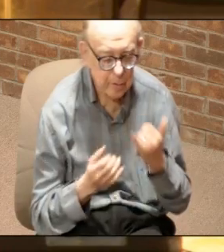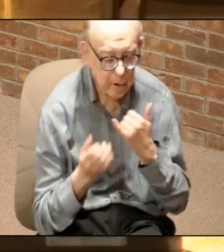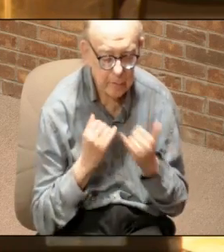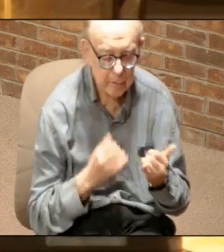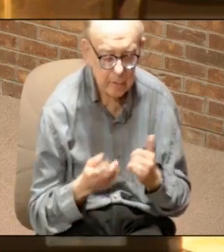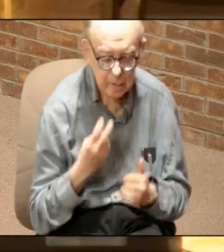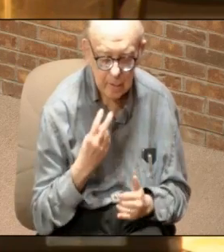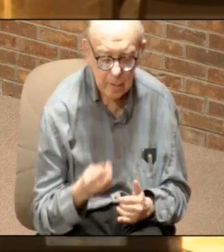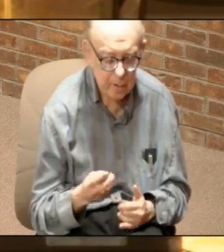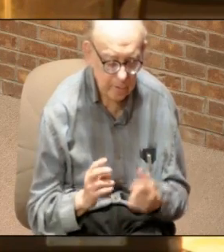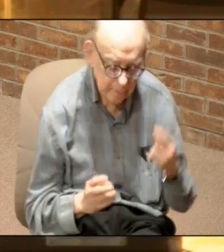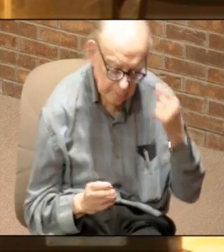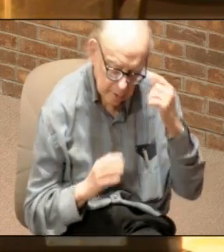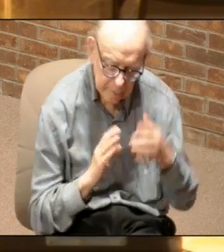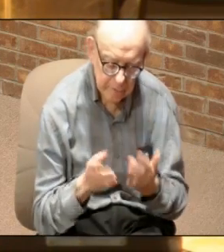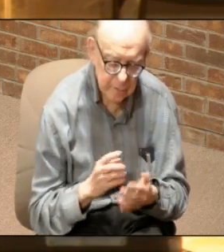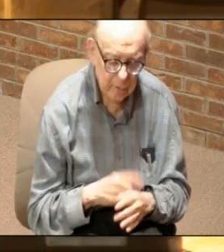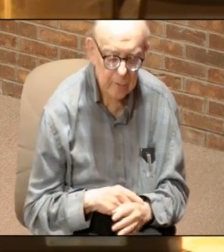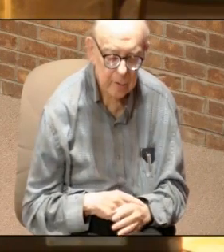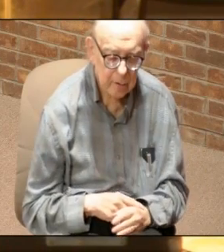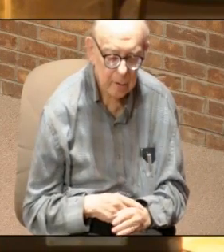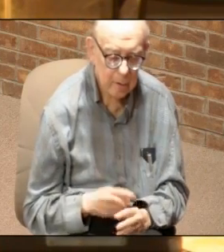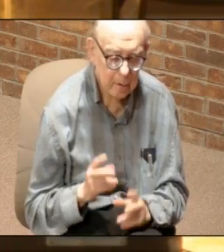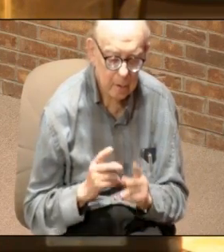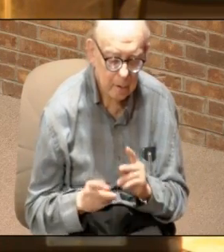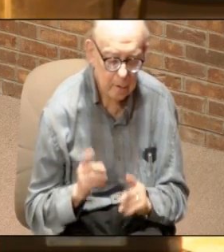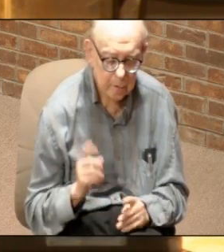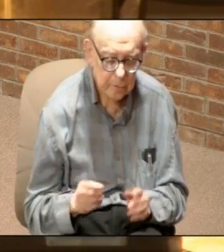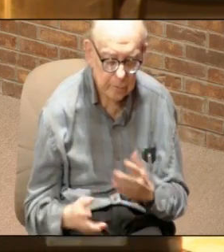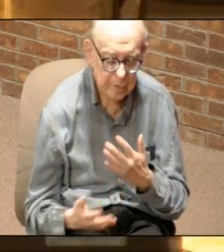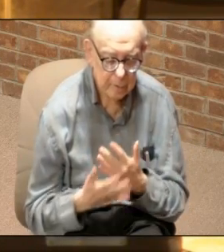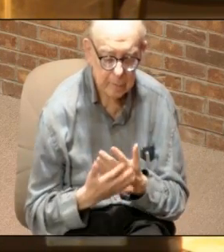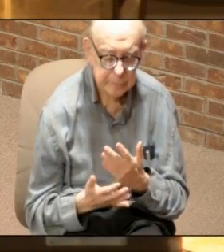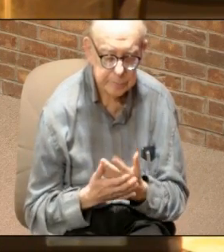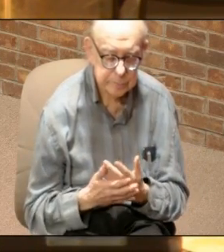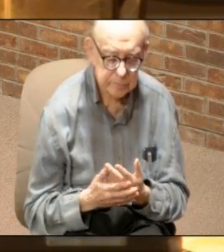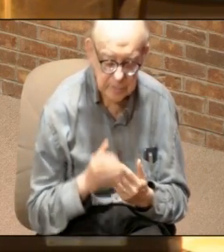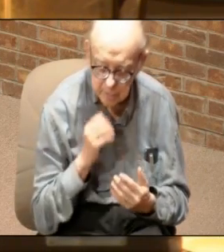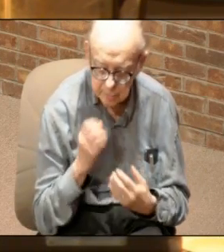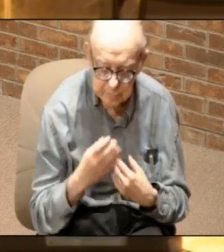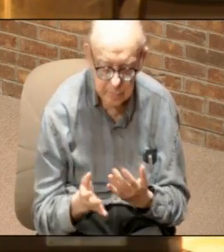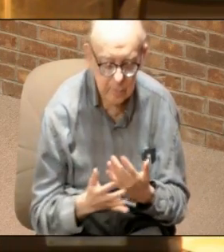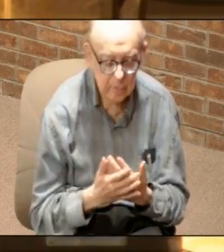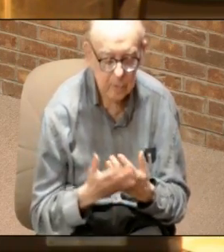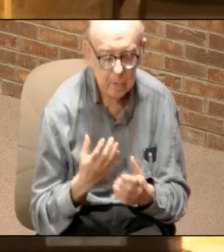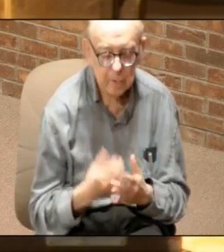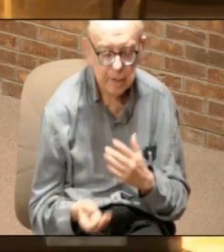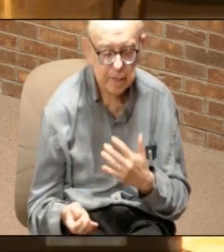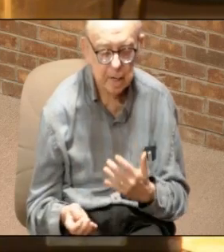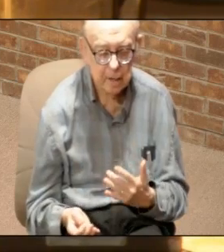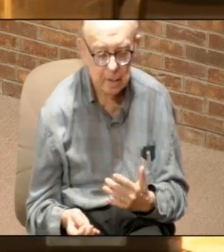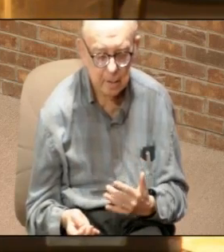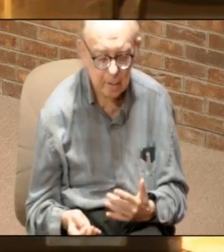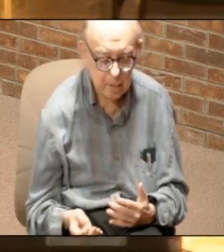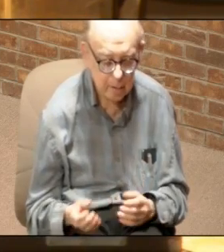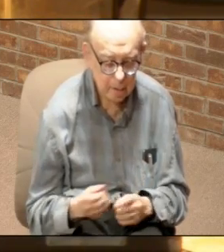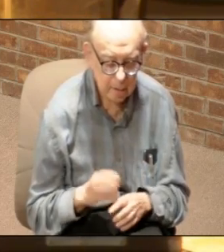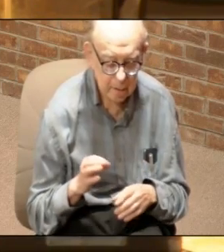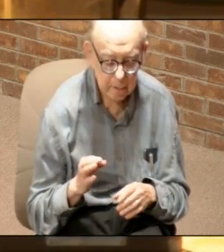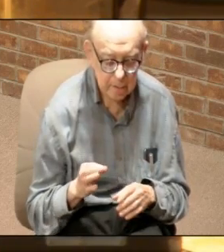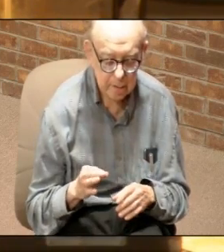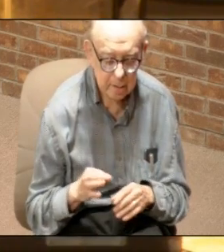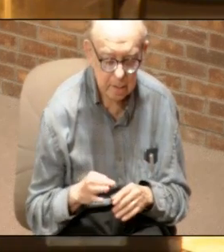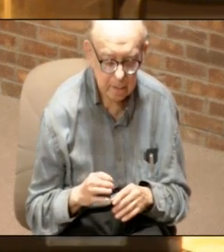we see it in politics all the time. People that should be in jail and they don't. They get out and get elected